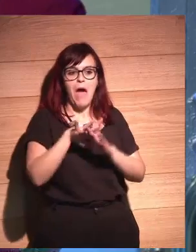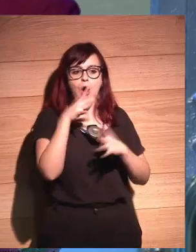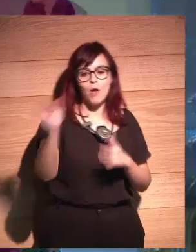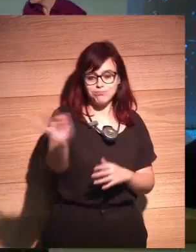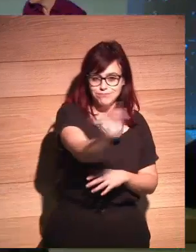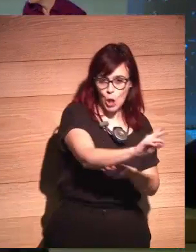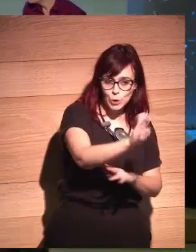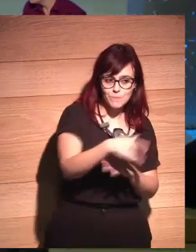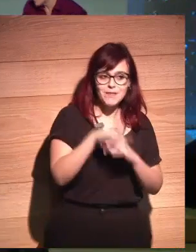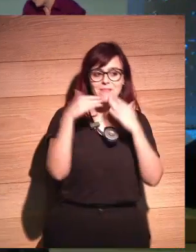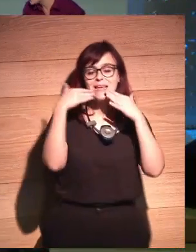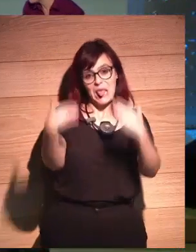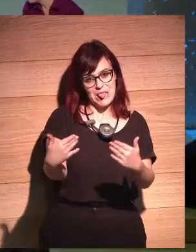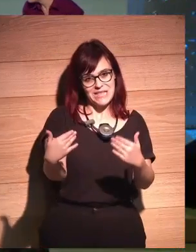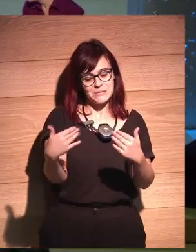areas.